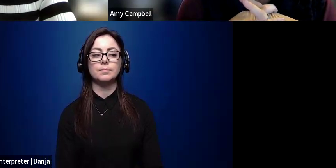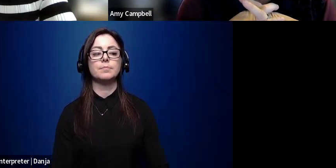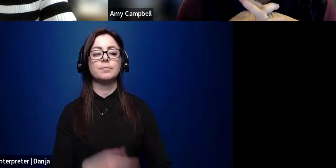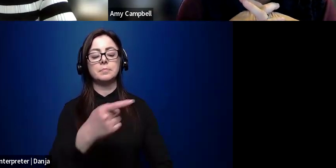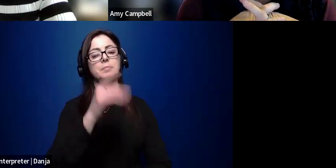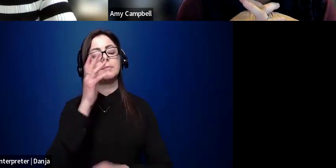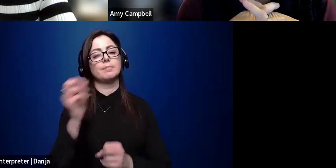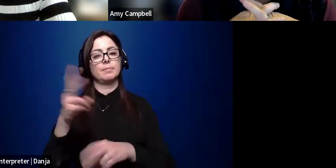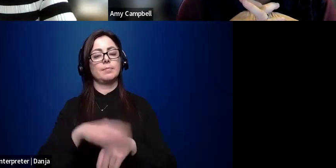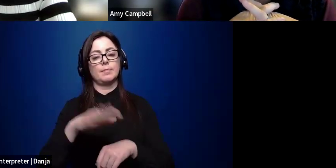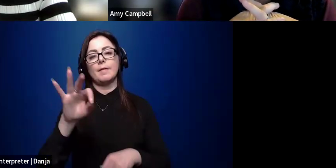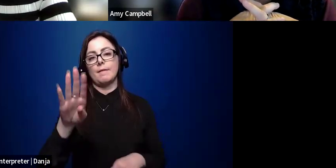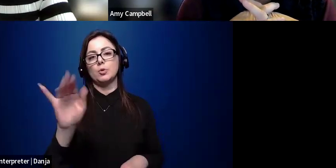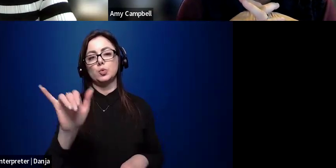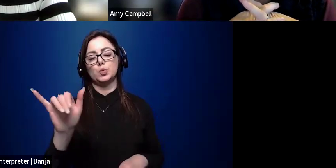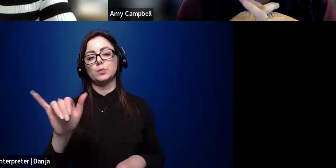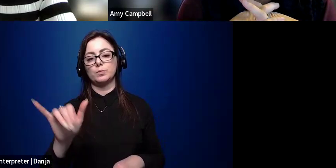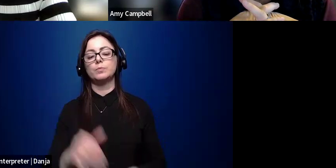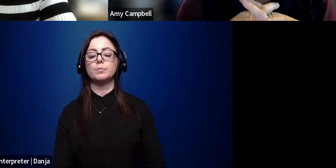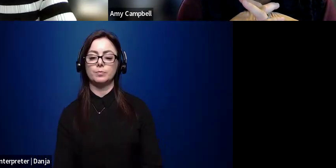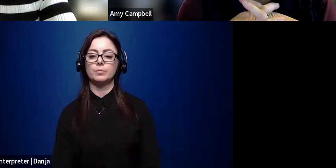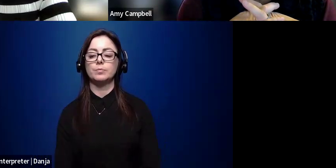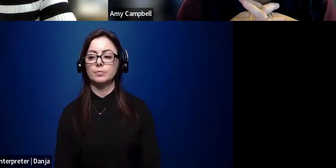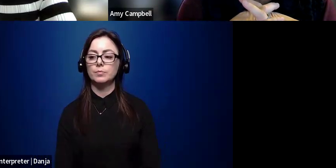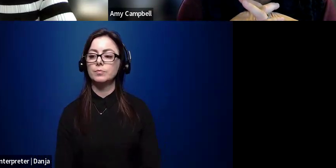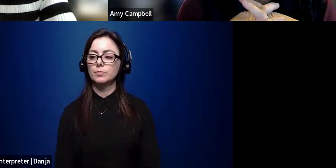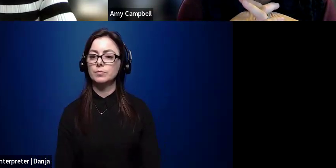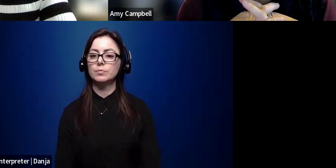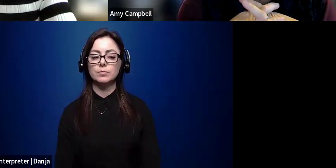Facebook, Infinite Facebook too. I'll screenshot it and put it on there.